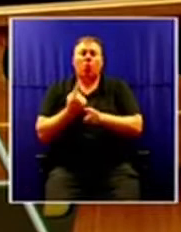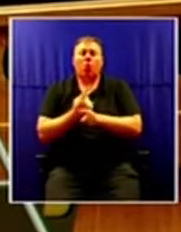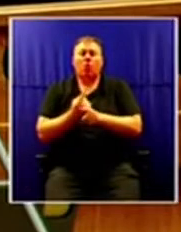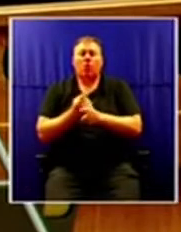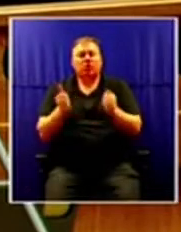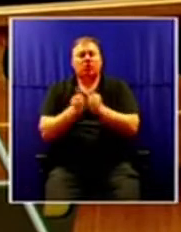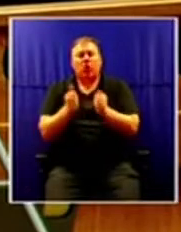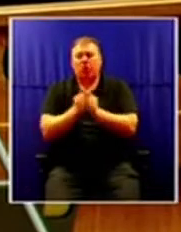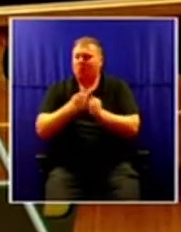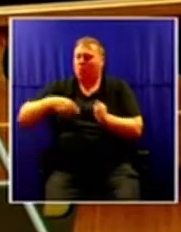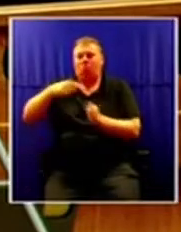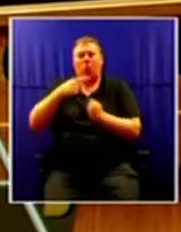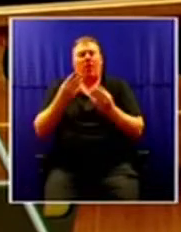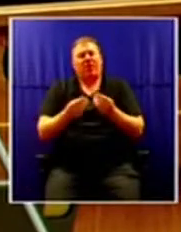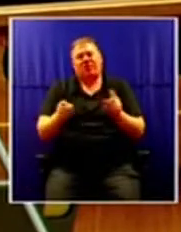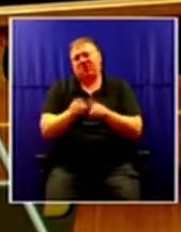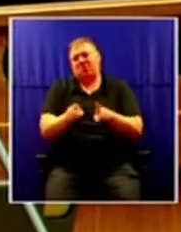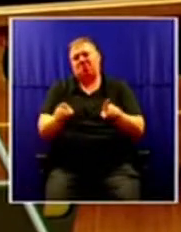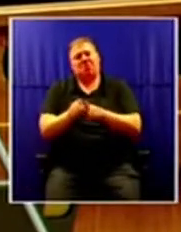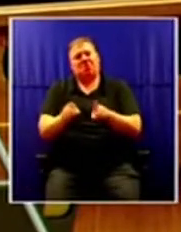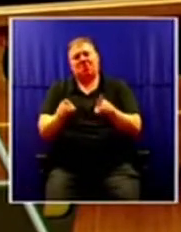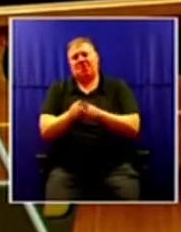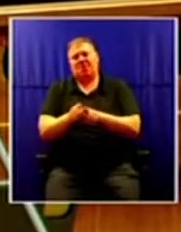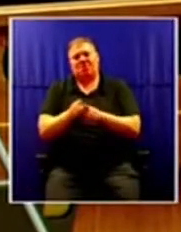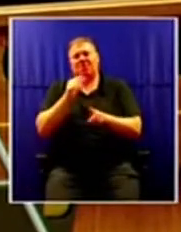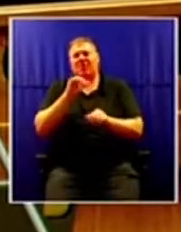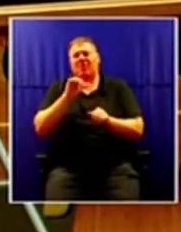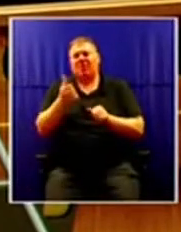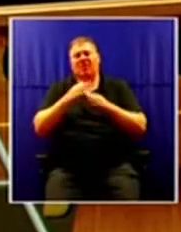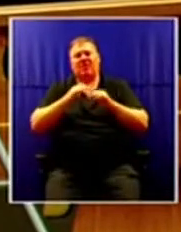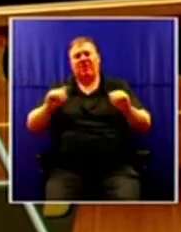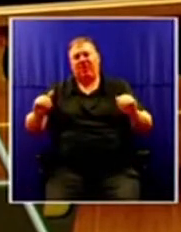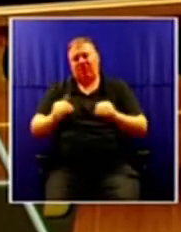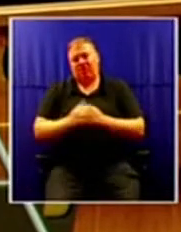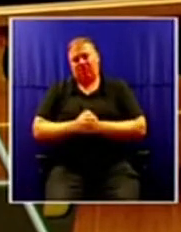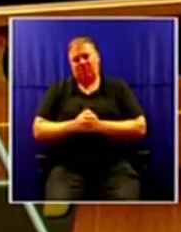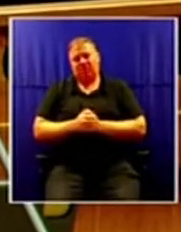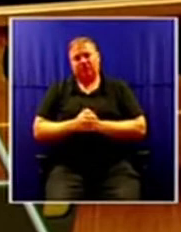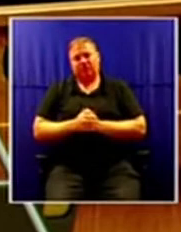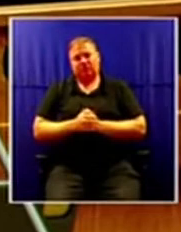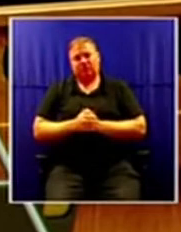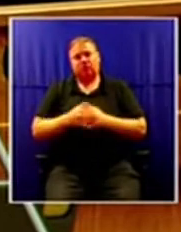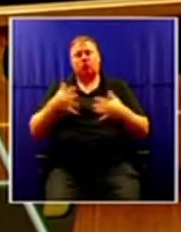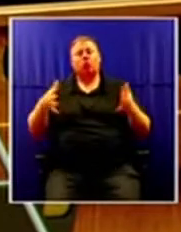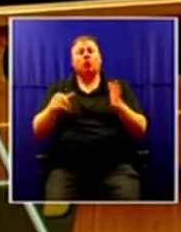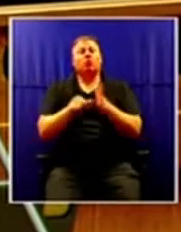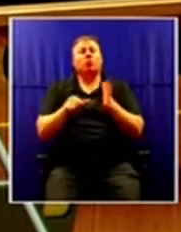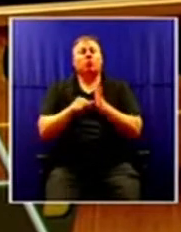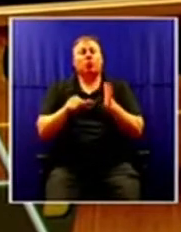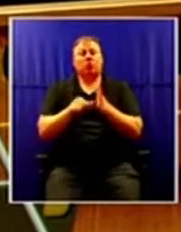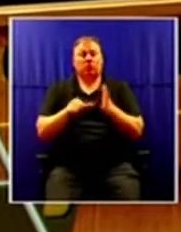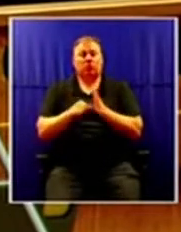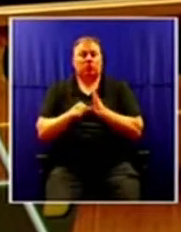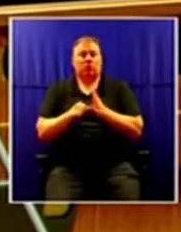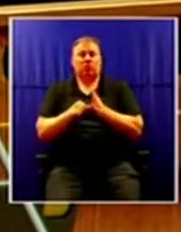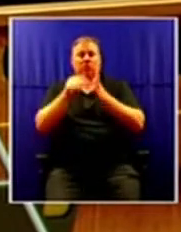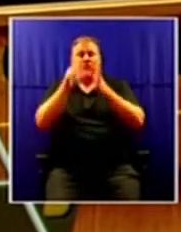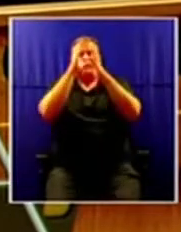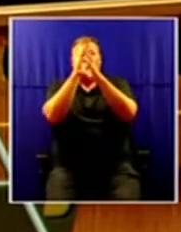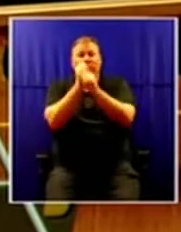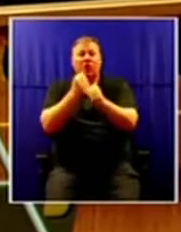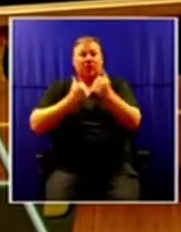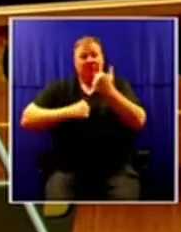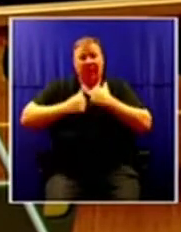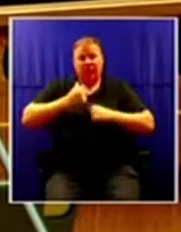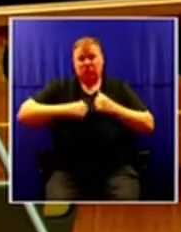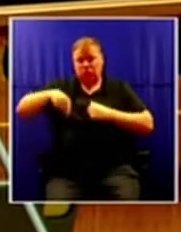that which divides us. Most importantly, I spoke last week about the focused actions that we are